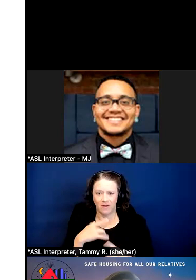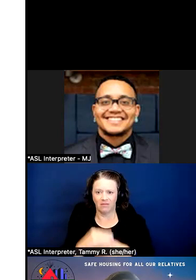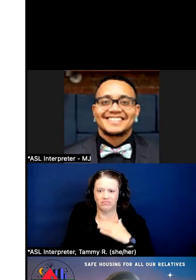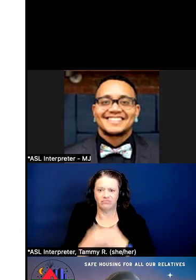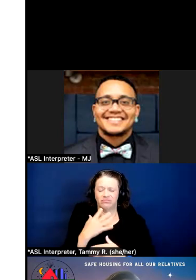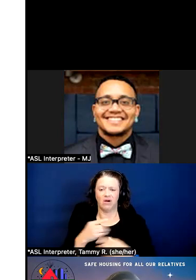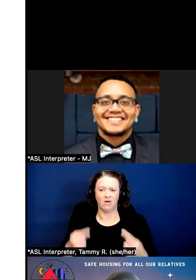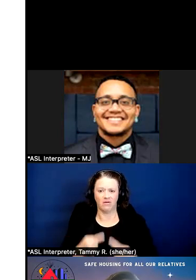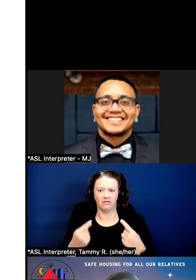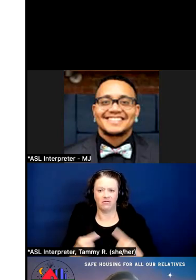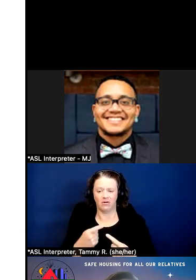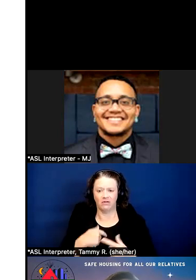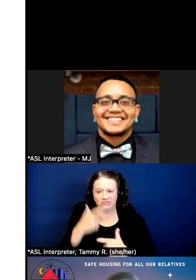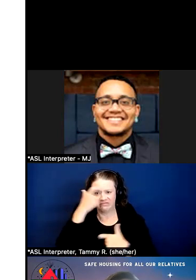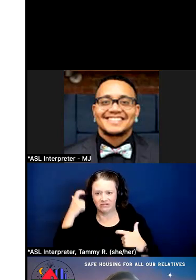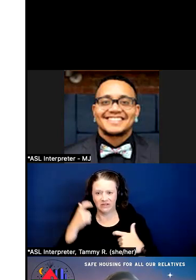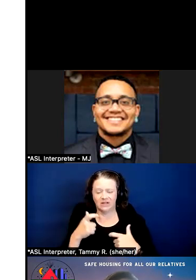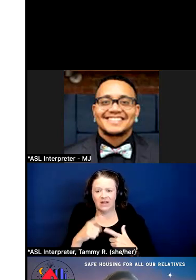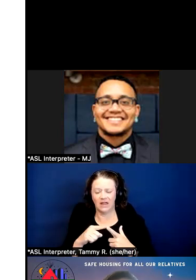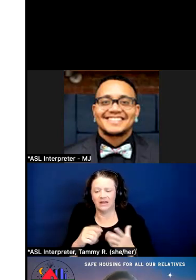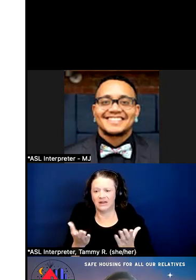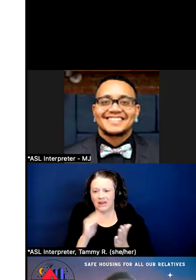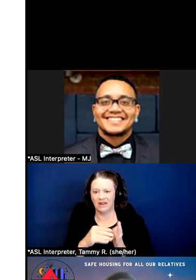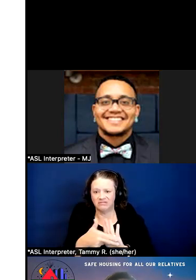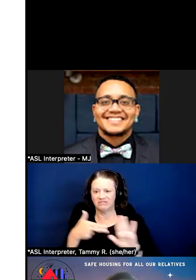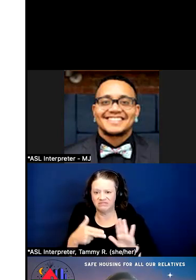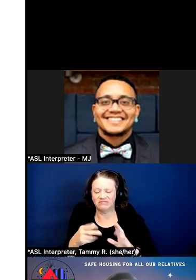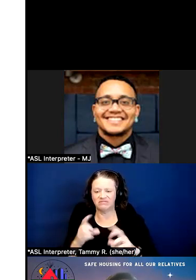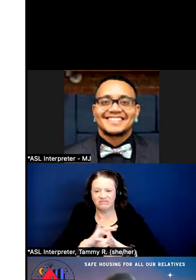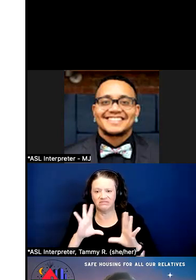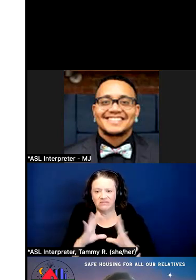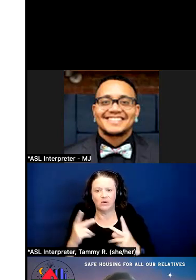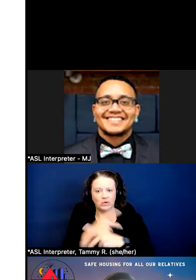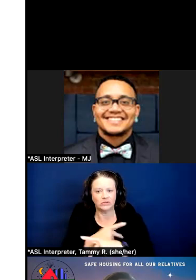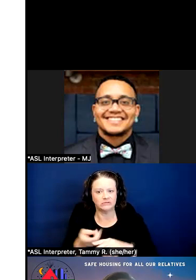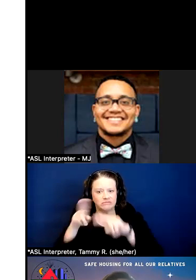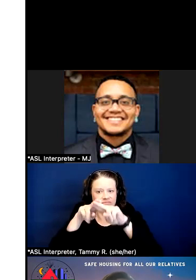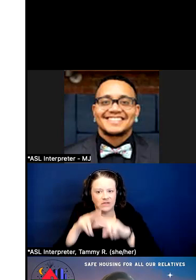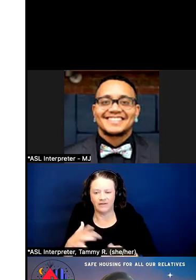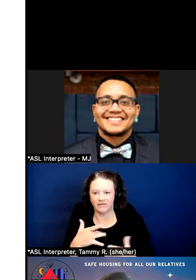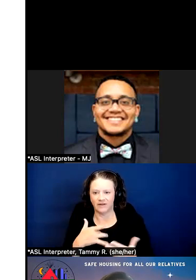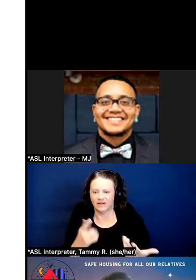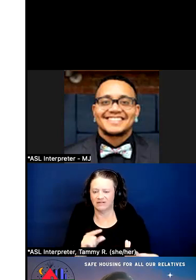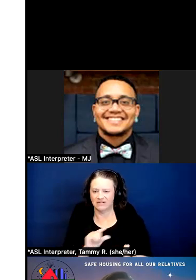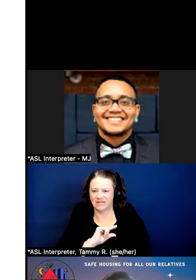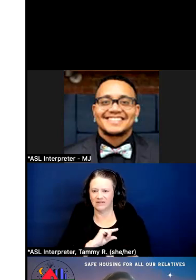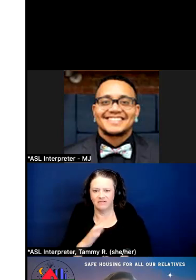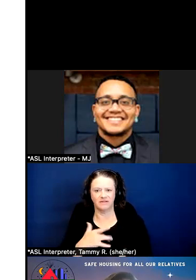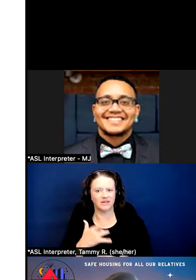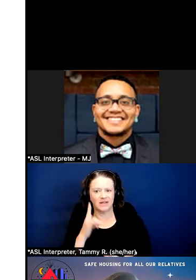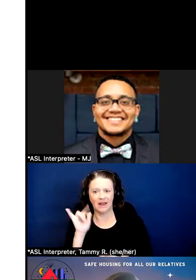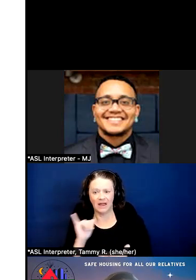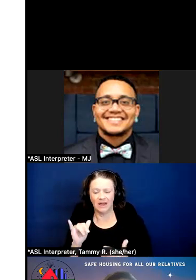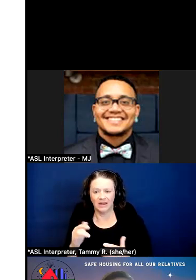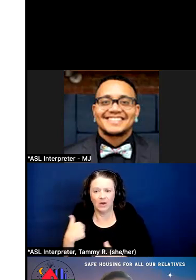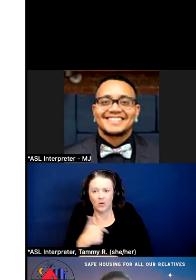spaces. And they also reported feelings of guilt, right? Meaning that they felt the roof that they had over their heads when so many of their